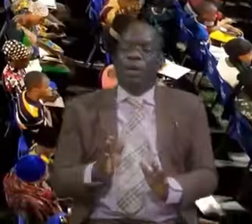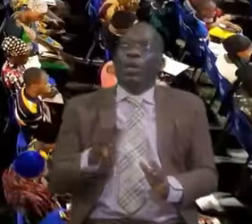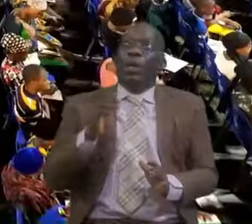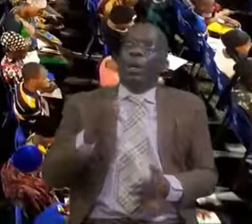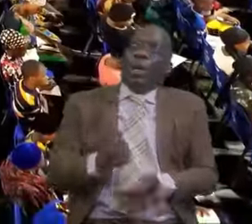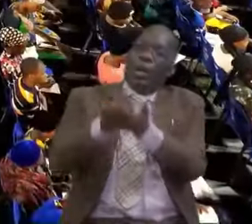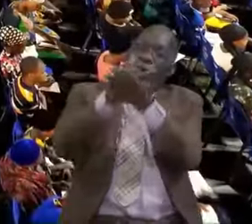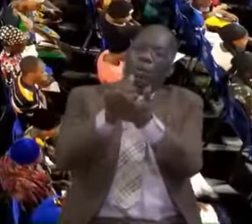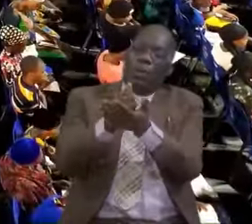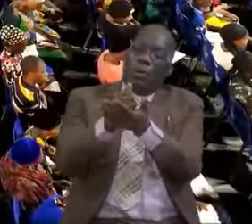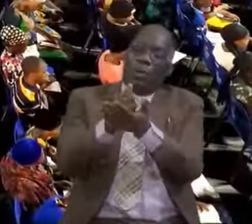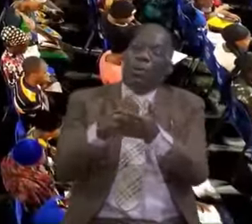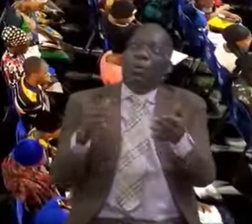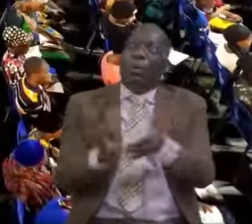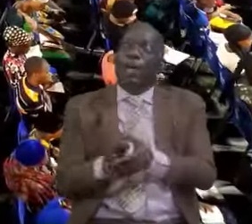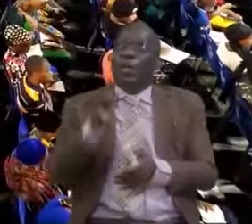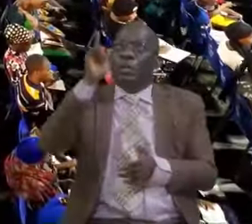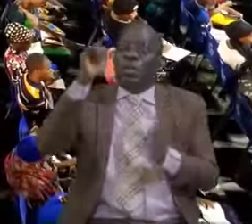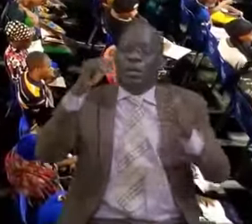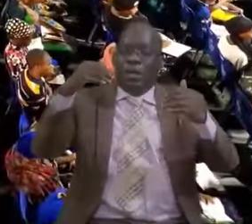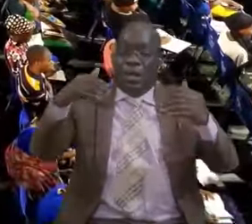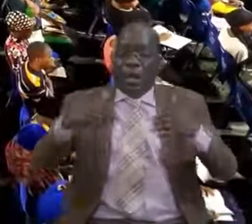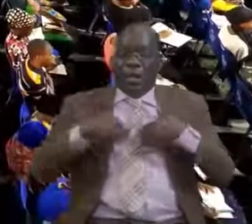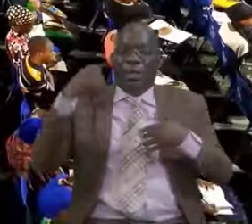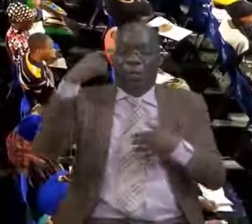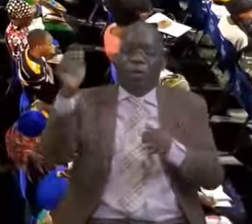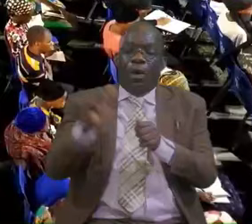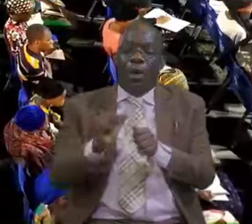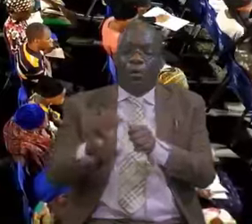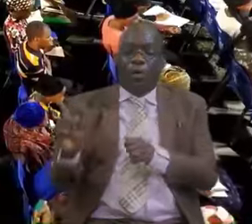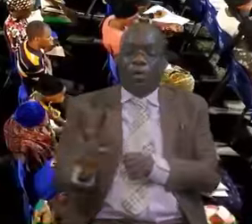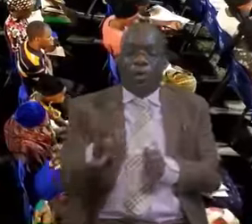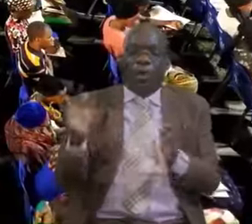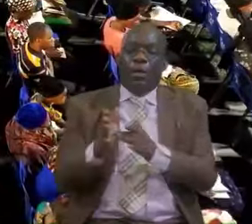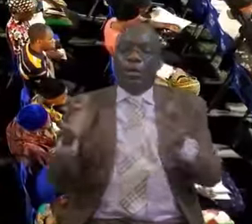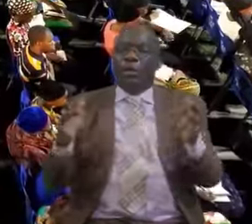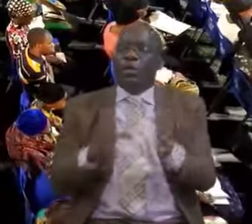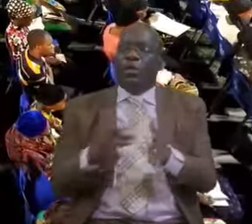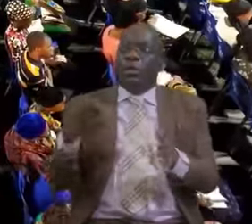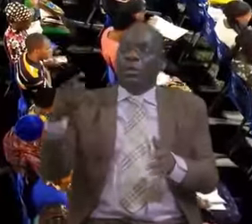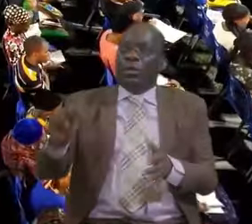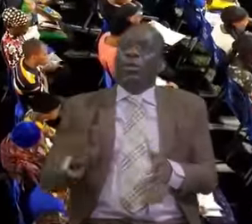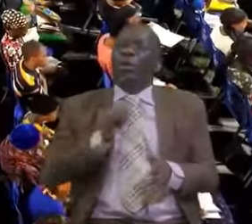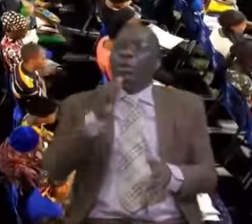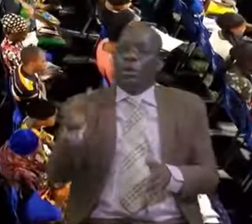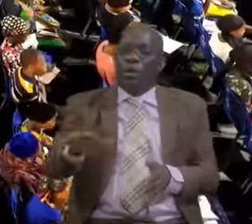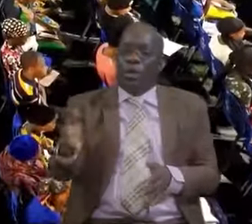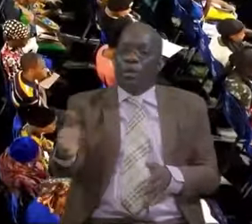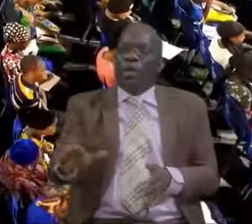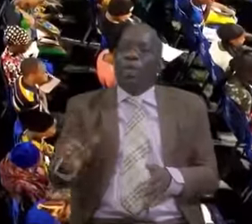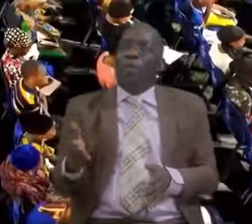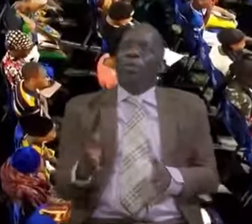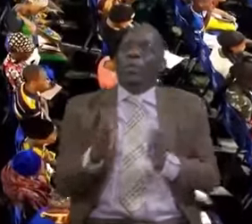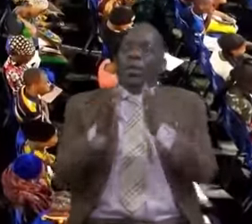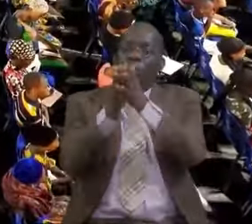intervention that he has for everyone. Jesus, the impartial intercessor for